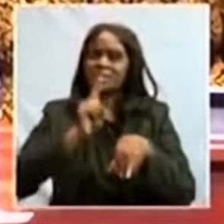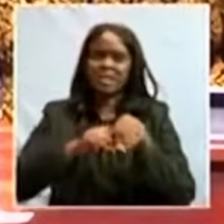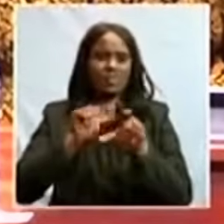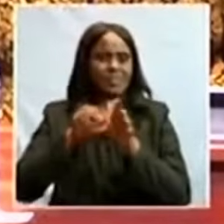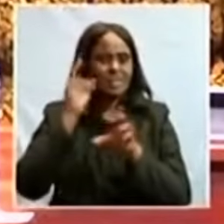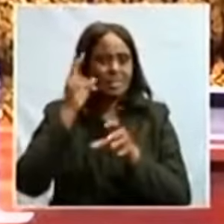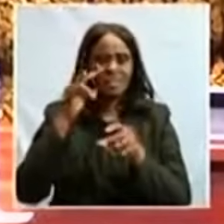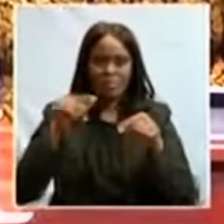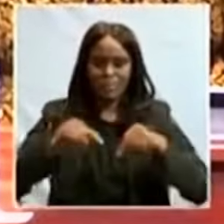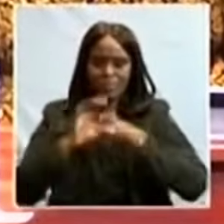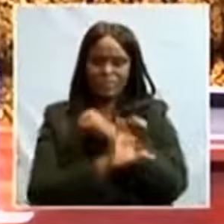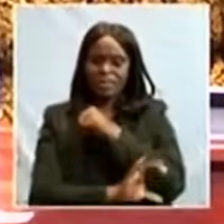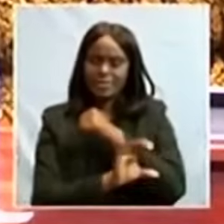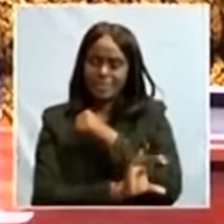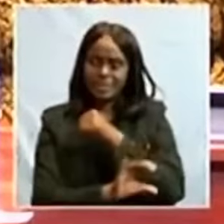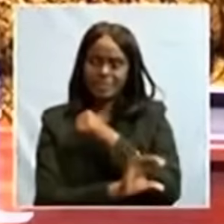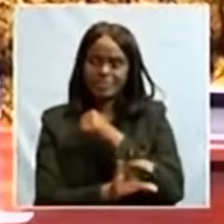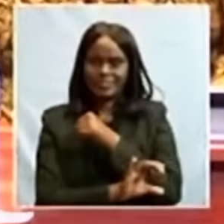country,